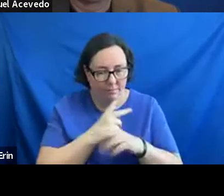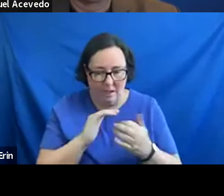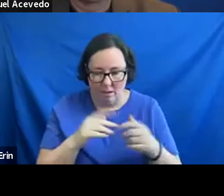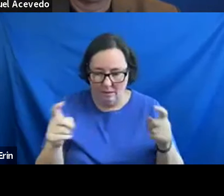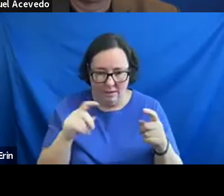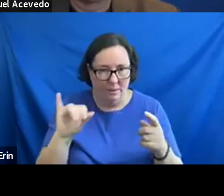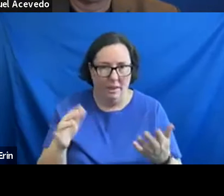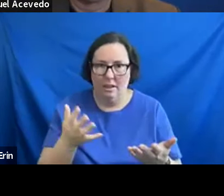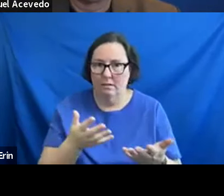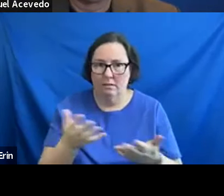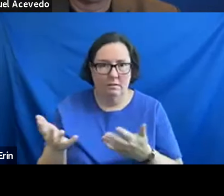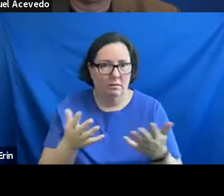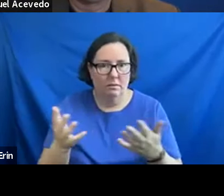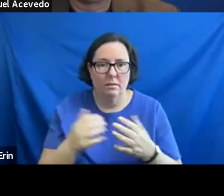that.